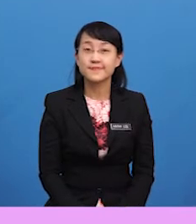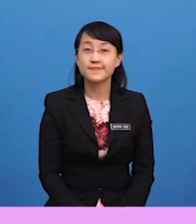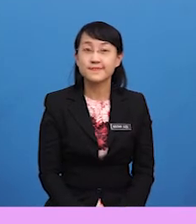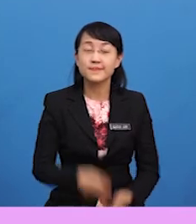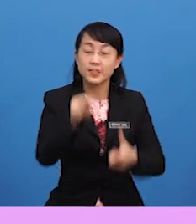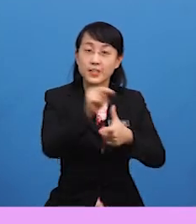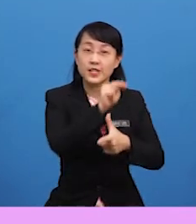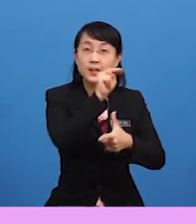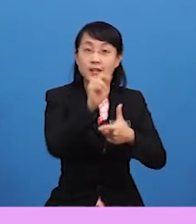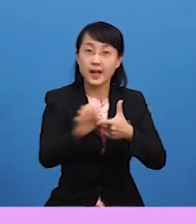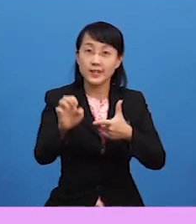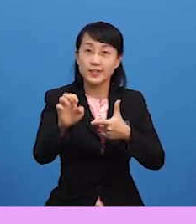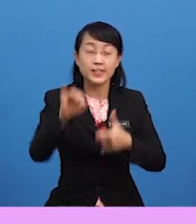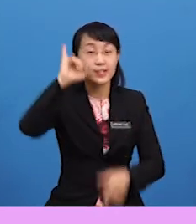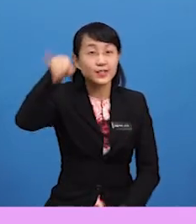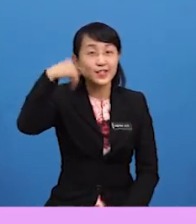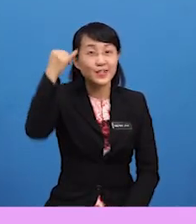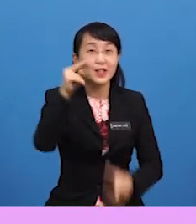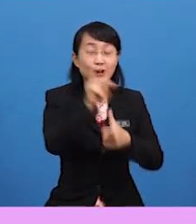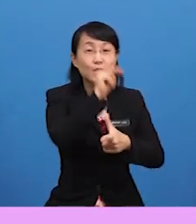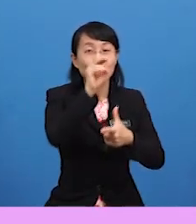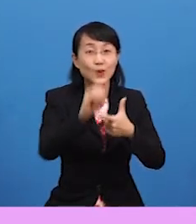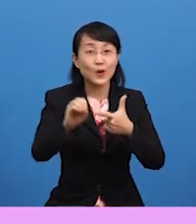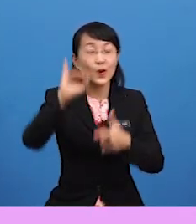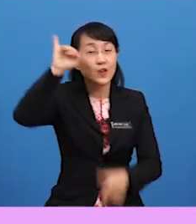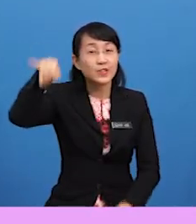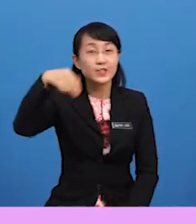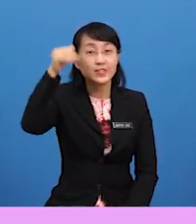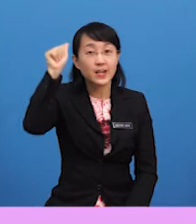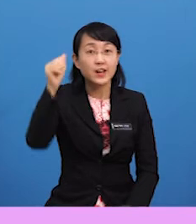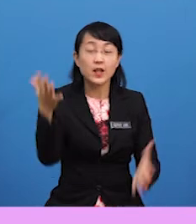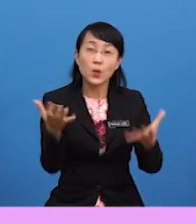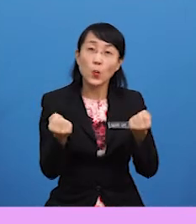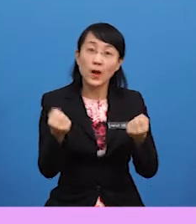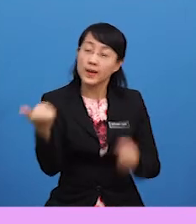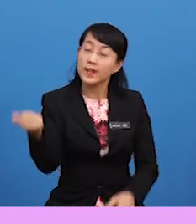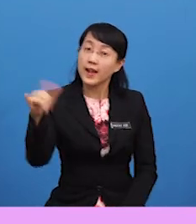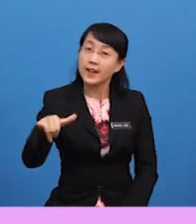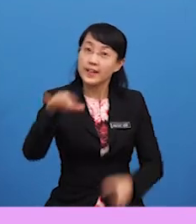neither Jeremy nor Jared want any tea.